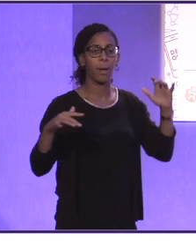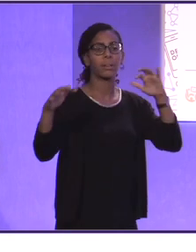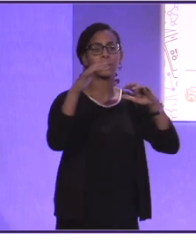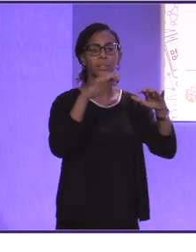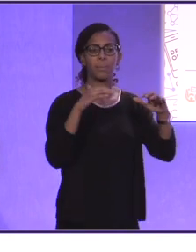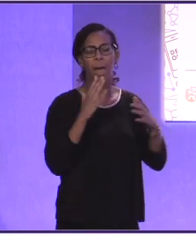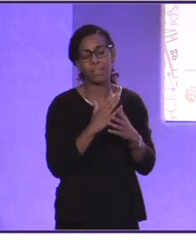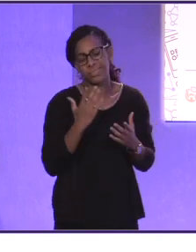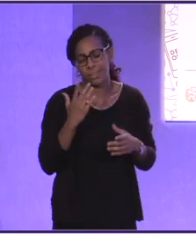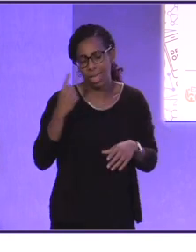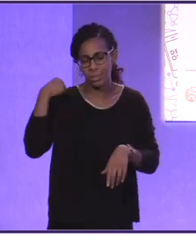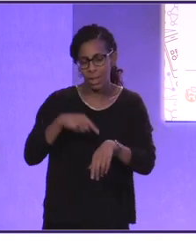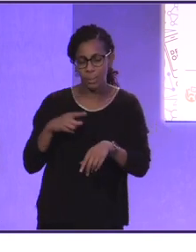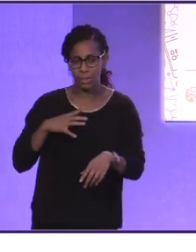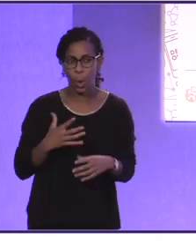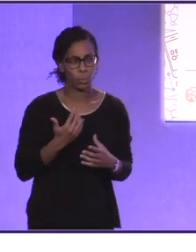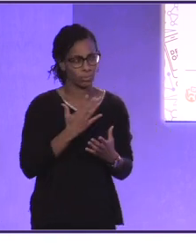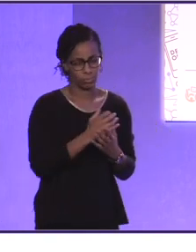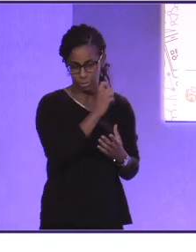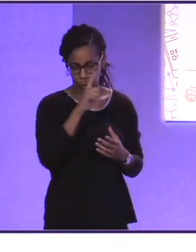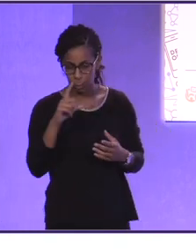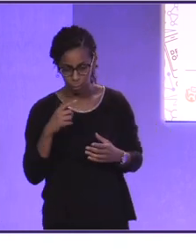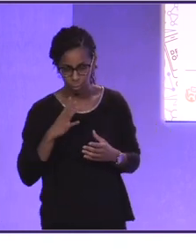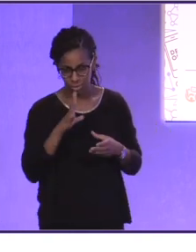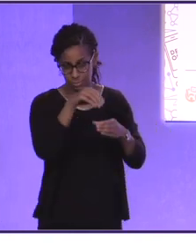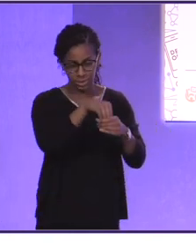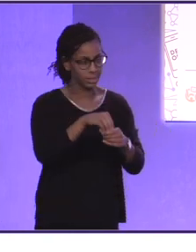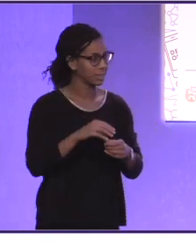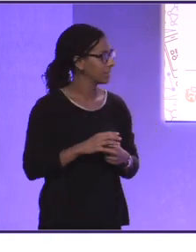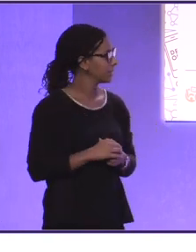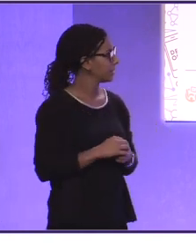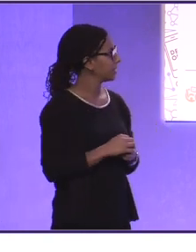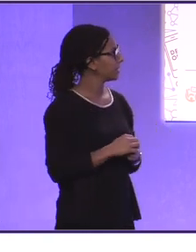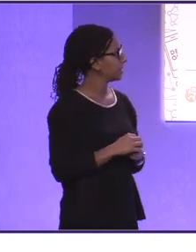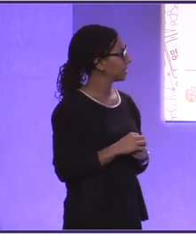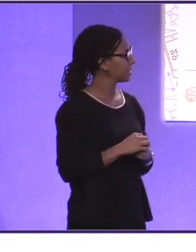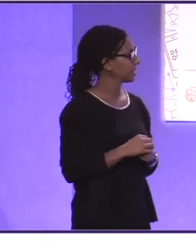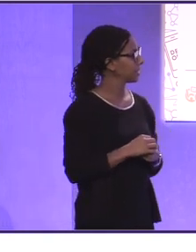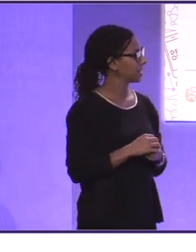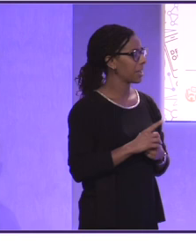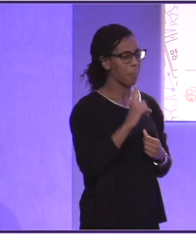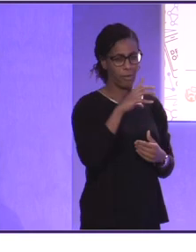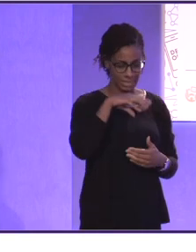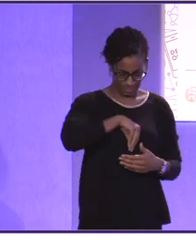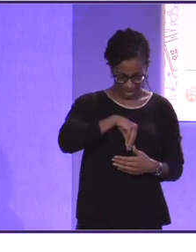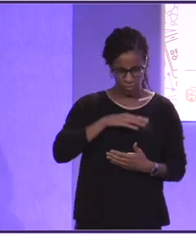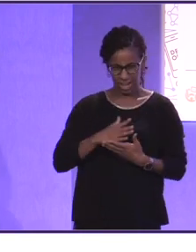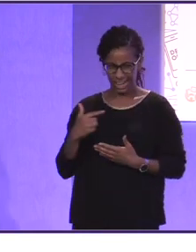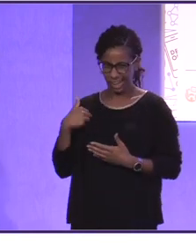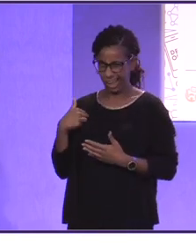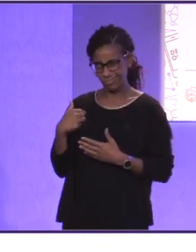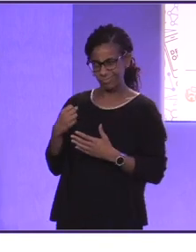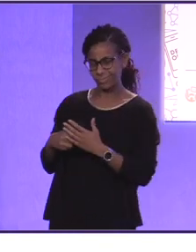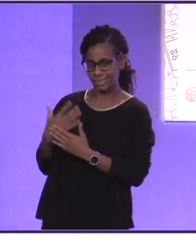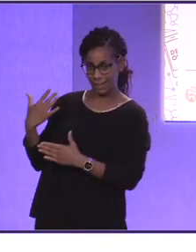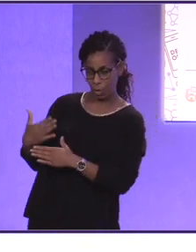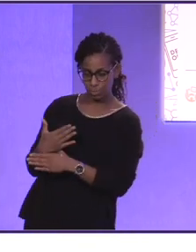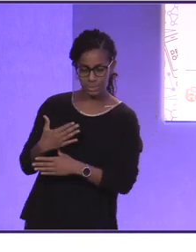this is cool buzz. Like, I'm deep down inside, I wanted to adopt. Then something